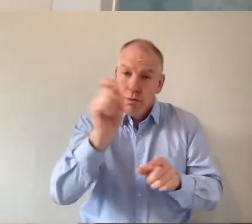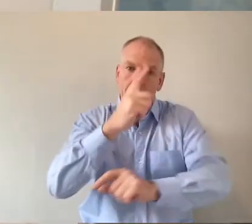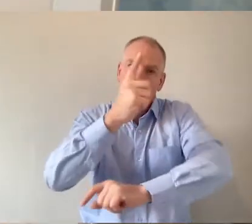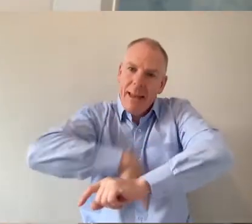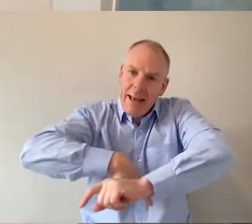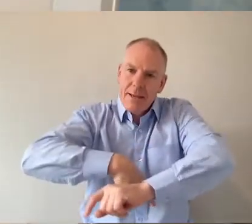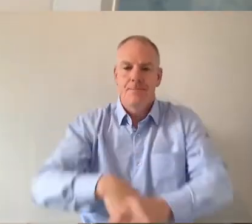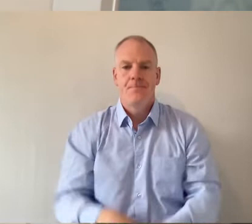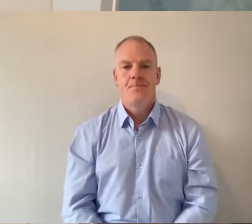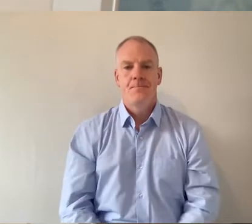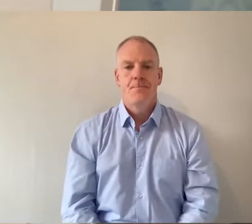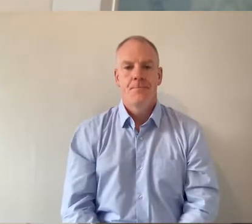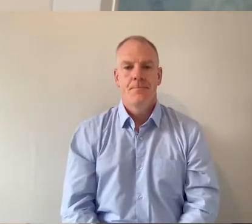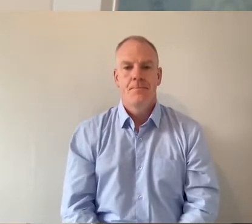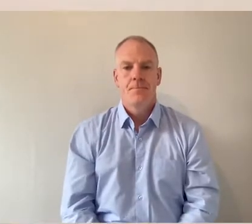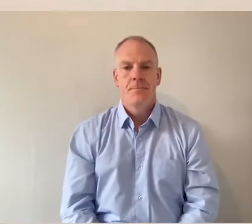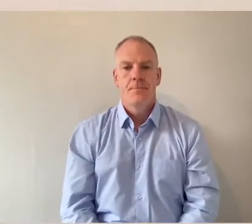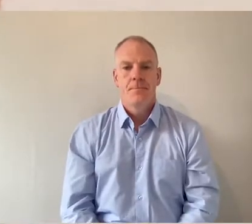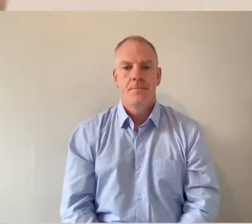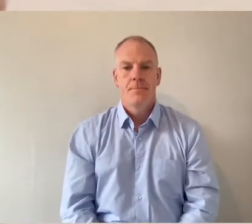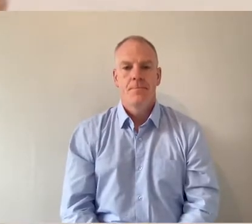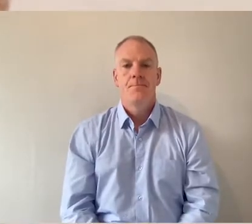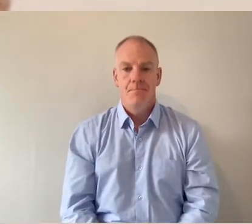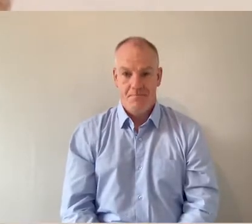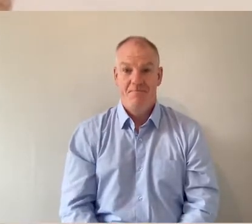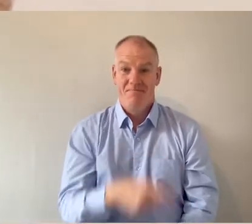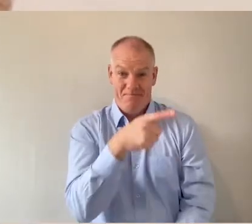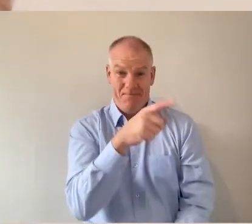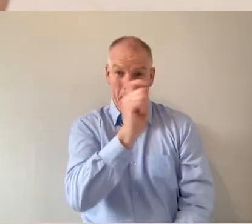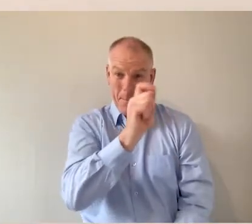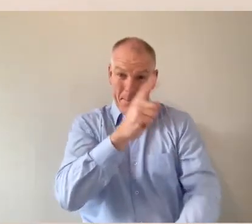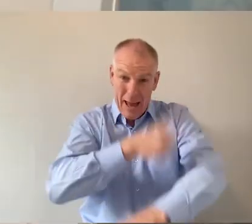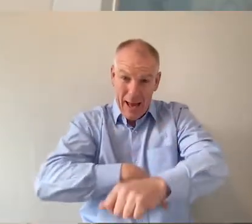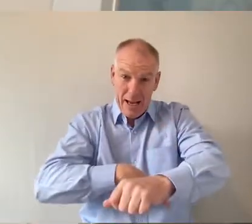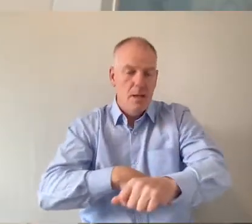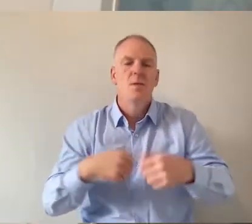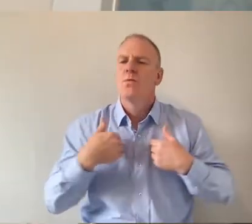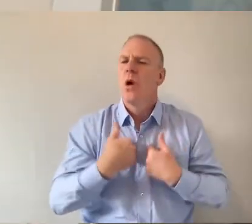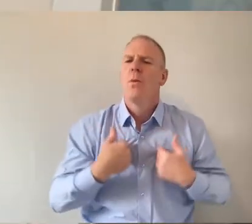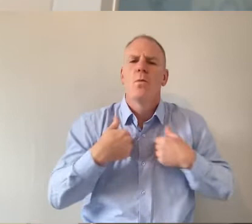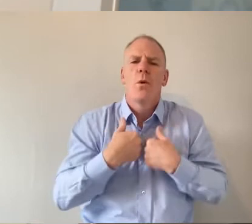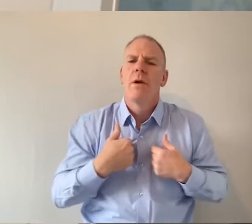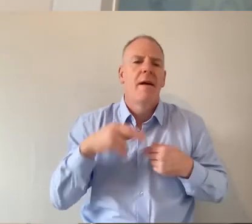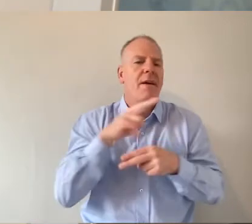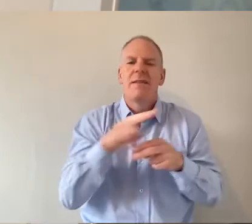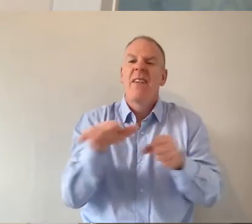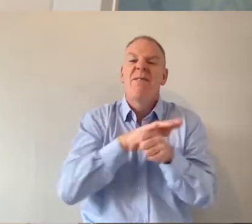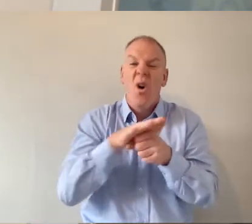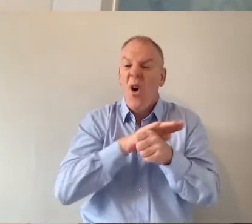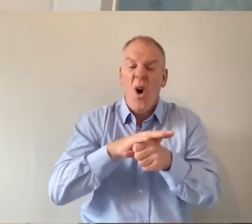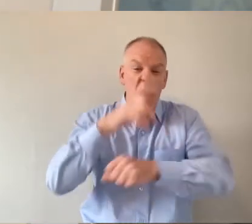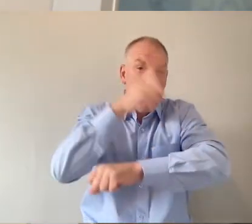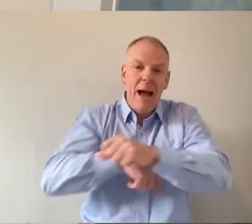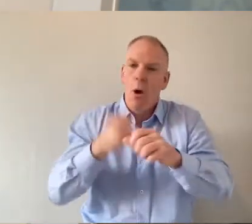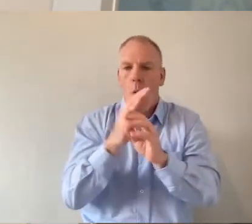each pupil black. So we're going to color them black there and color them black there. And don't worry, if you're not coloring in completely or if you're